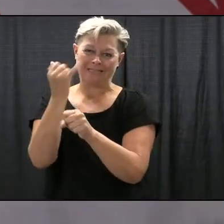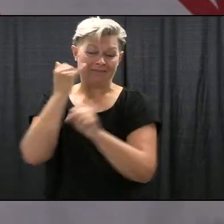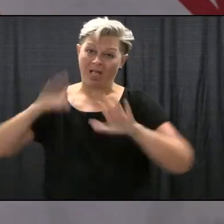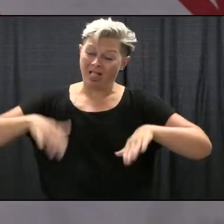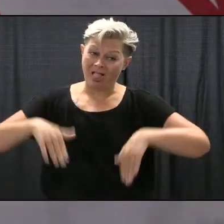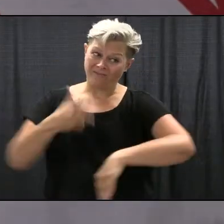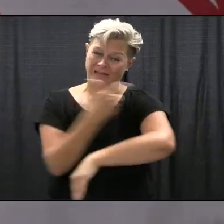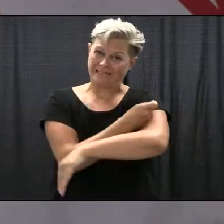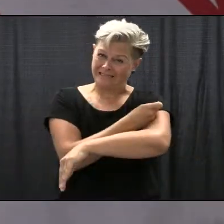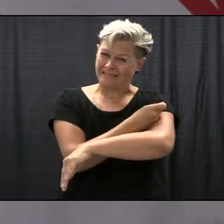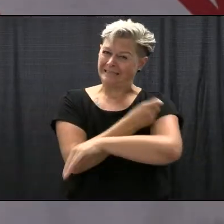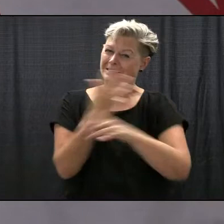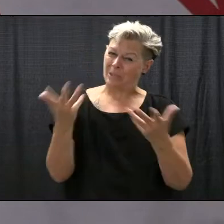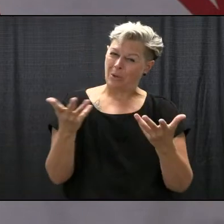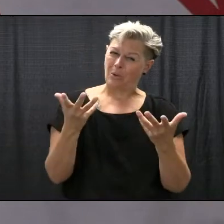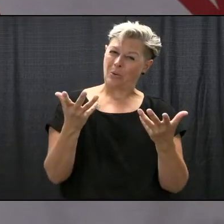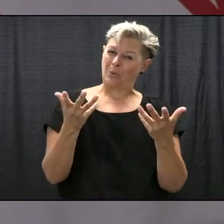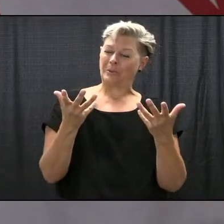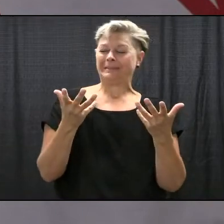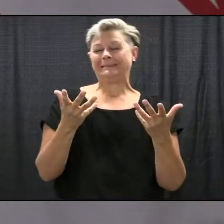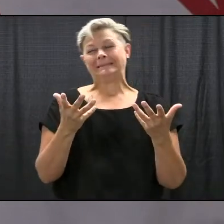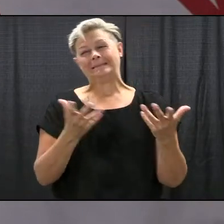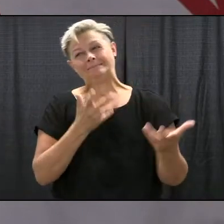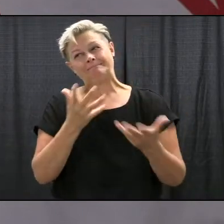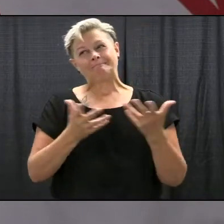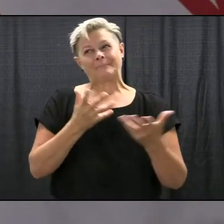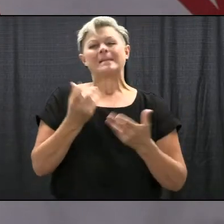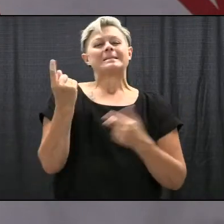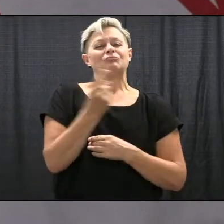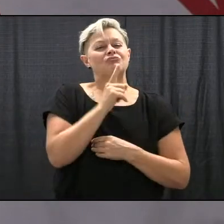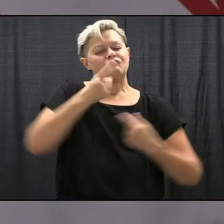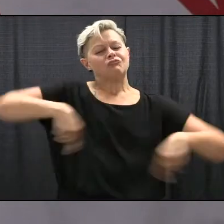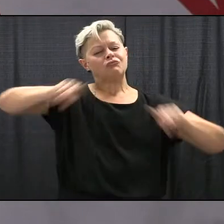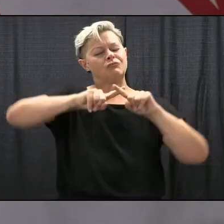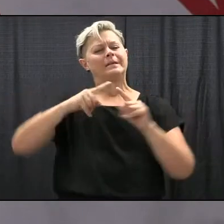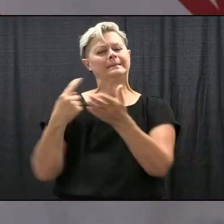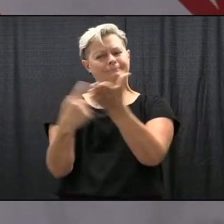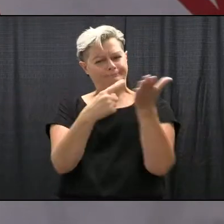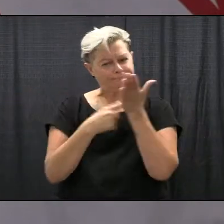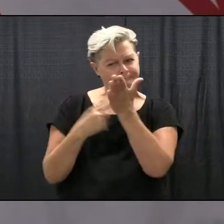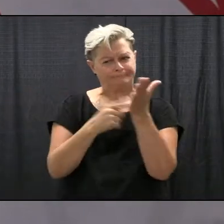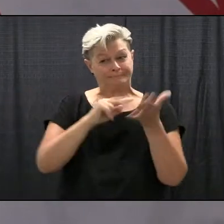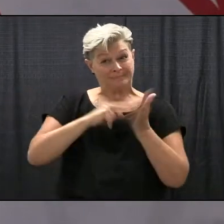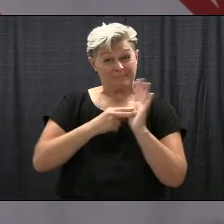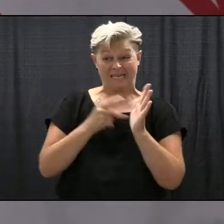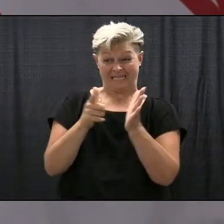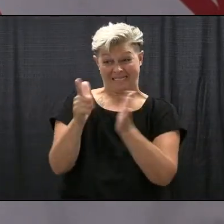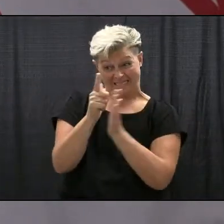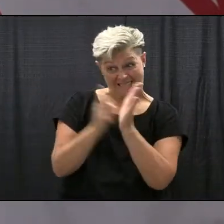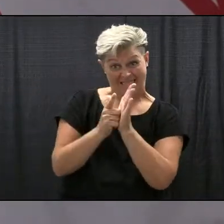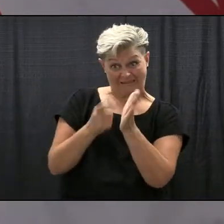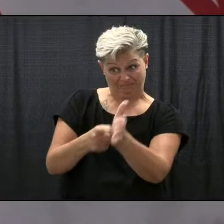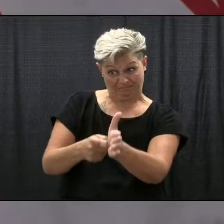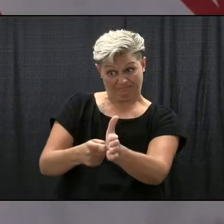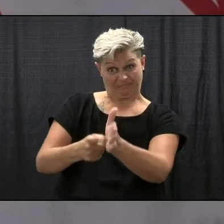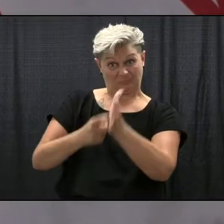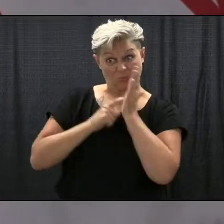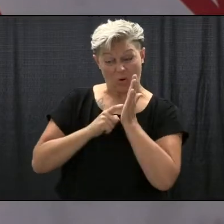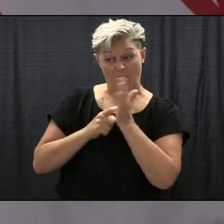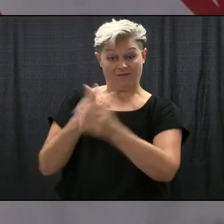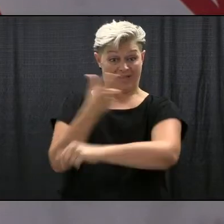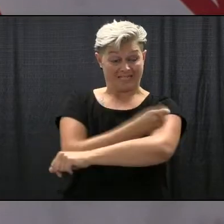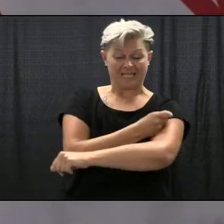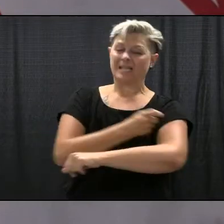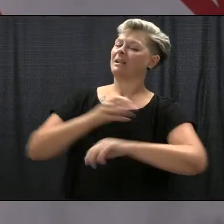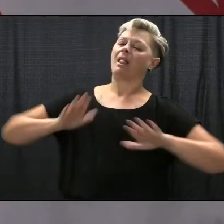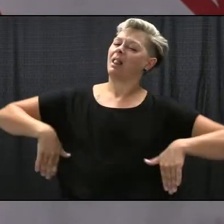it's not a foreign concept, but it's certainly something that we're hopeful not to have to legally mandate because our vaccine numbers are so high. But it's